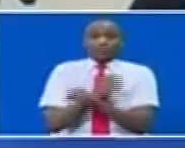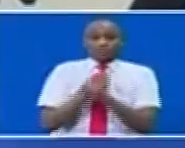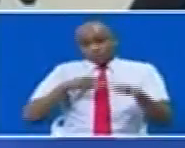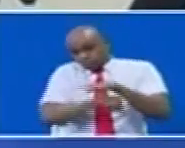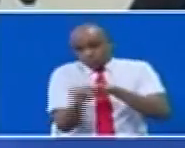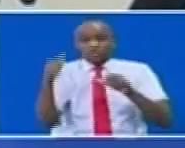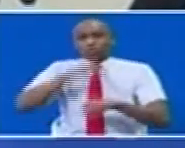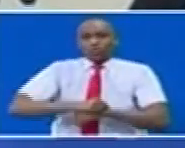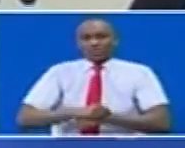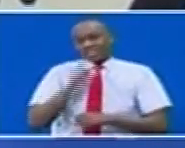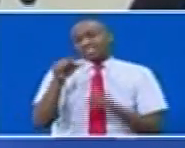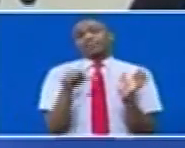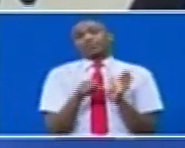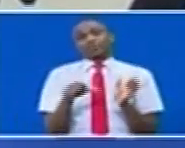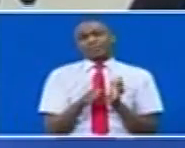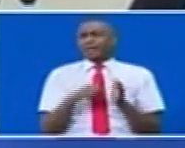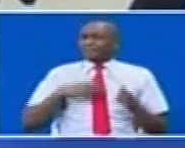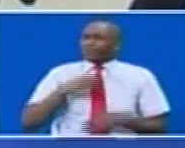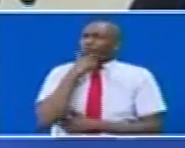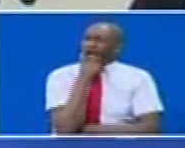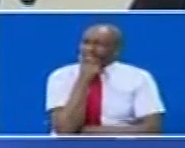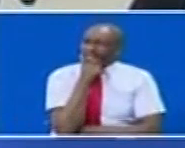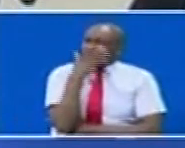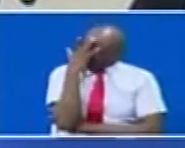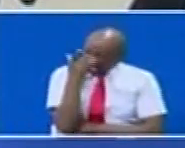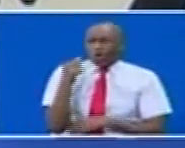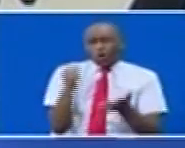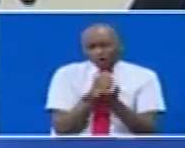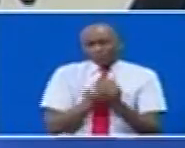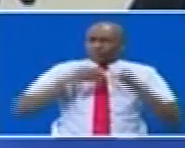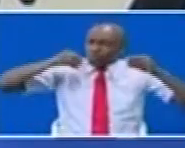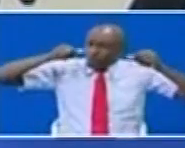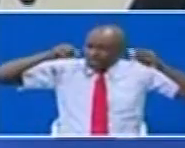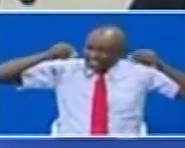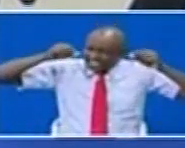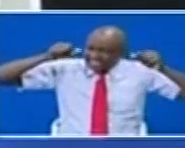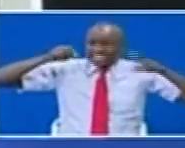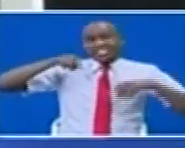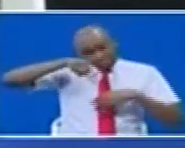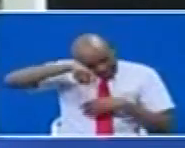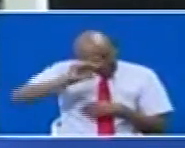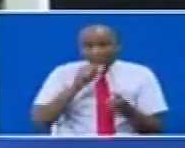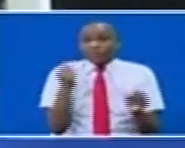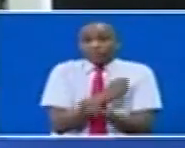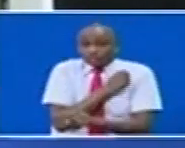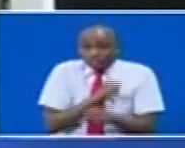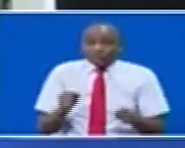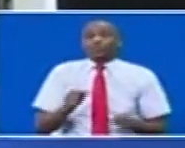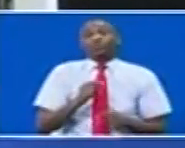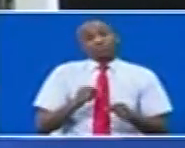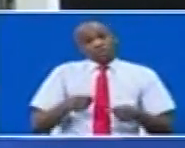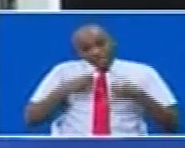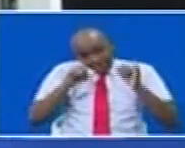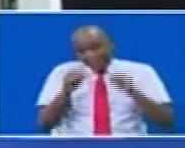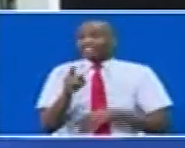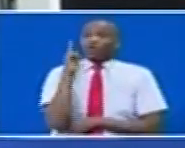buildings. Parents in Kisii are left wondering why the Office of the County Quality Assurance and Standards has failed to crack the whip on some of the schools